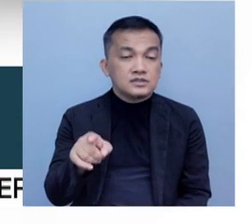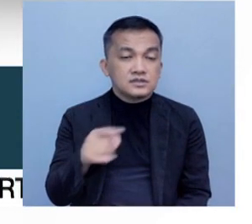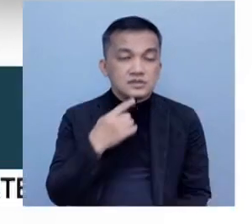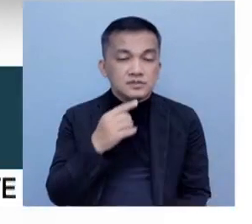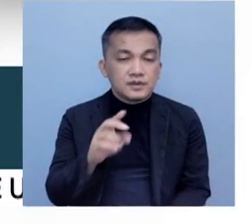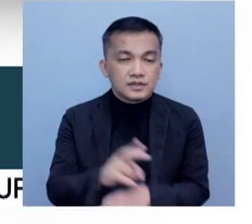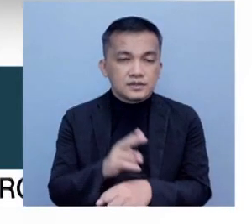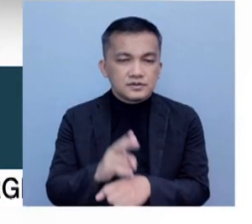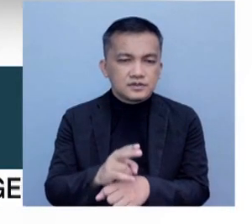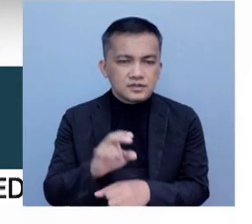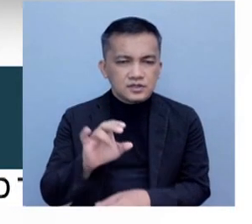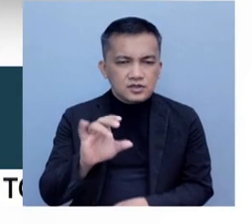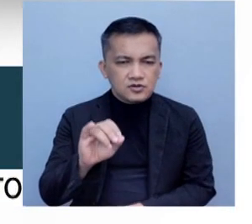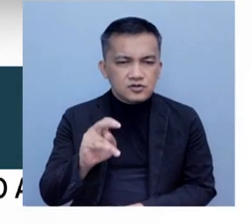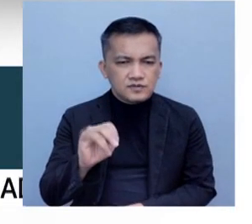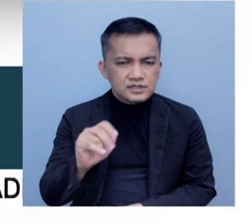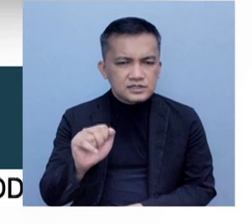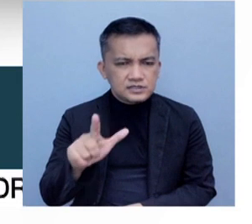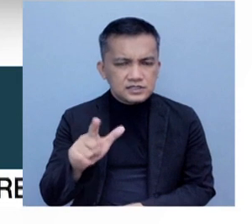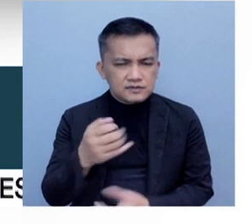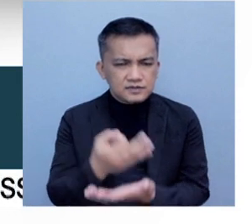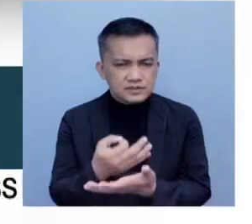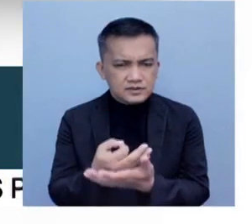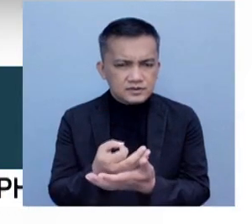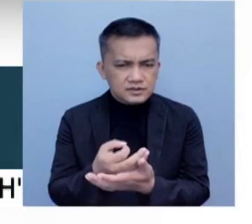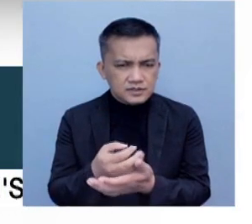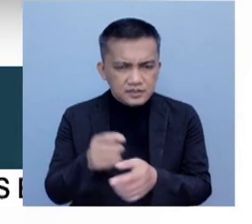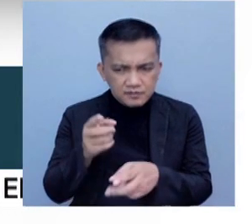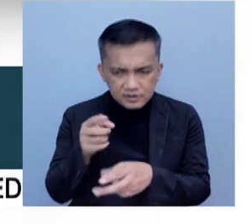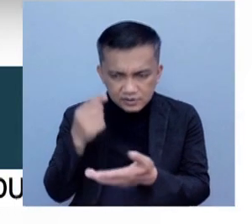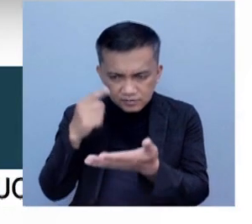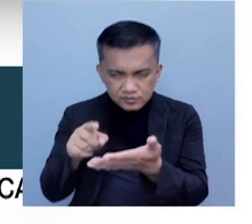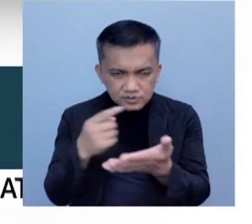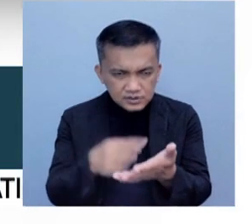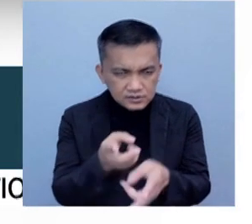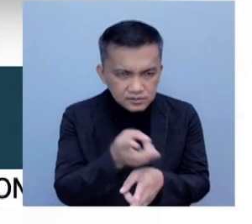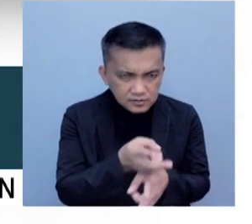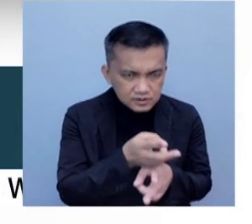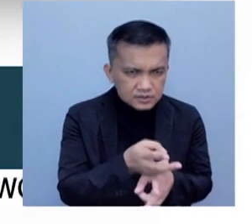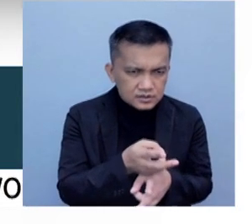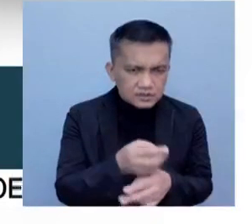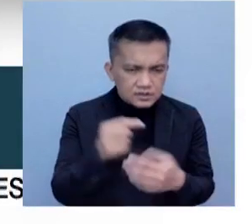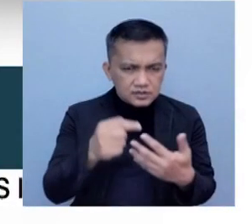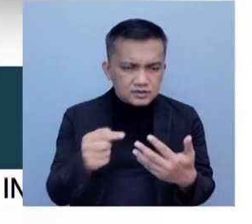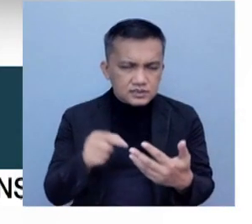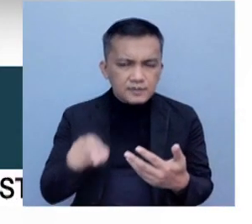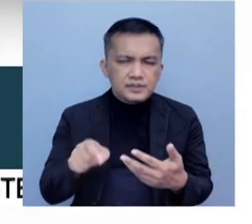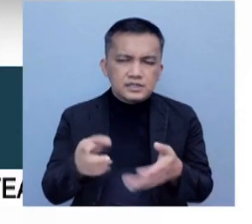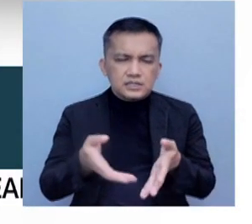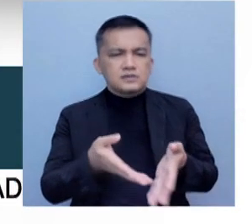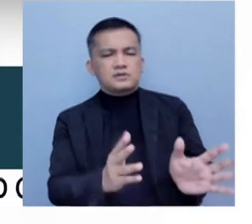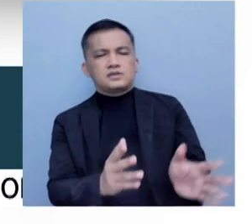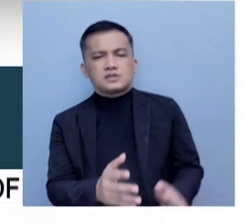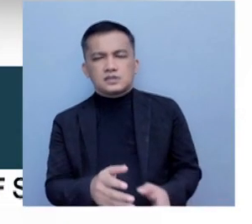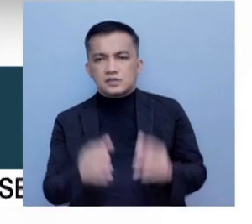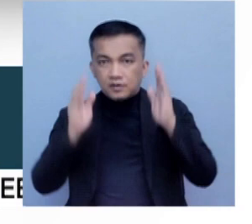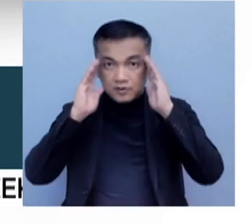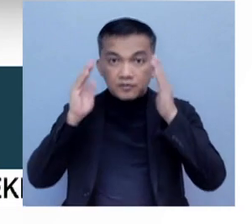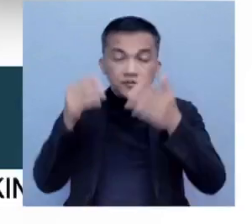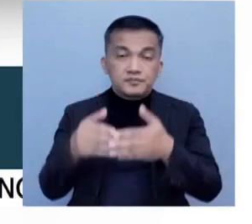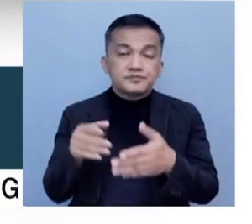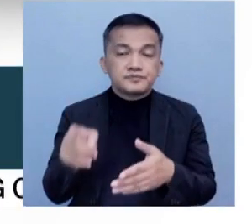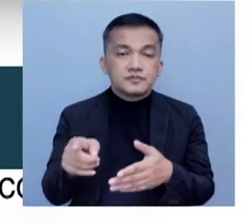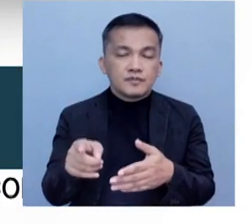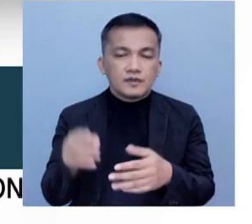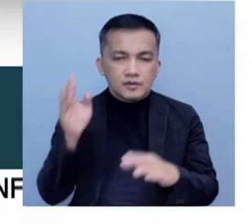ng confidential fund, surveillance, paniniktik at iba pa. Kaya dapat i-give up niya na yan at mag-focus siya dun sa mga problema